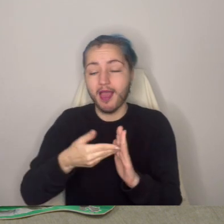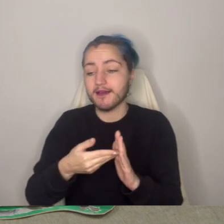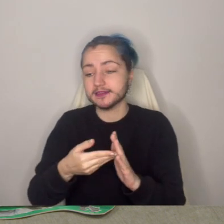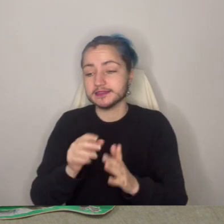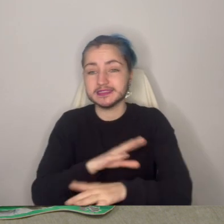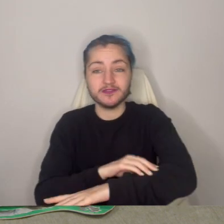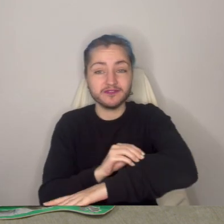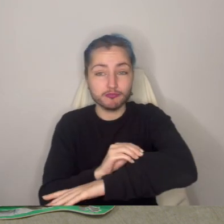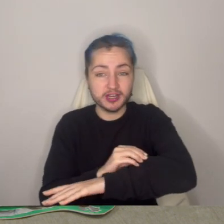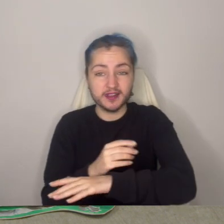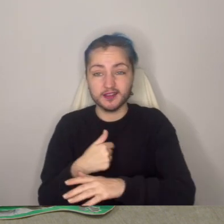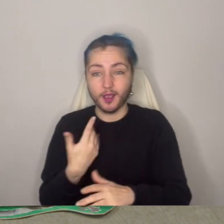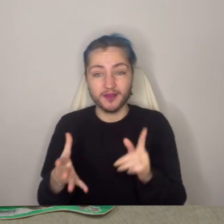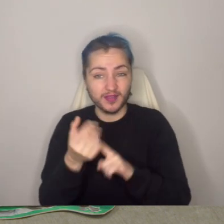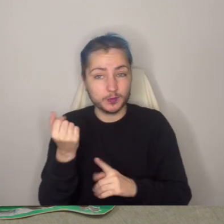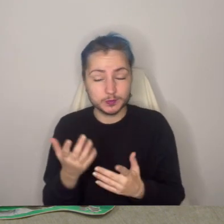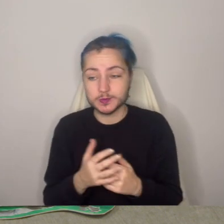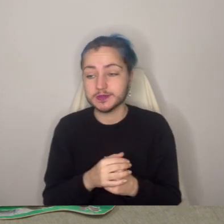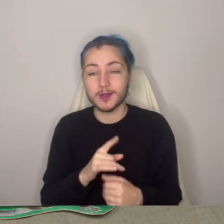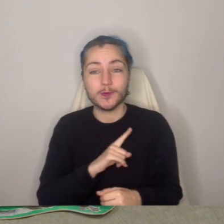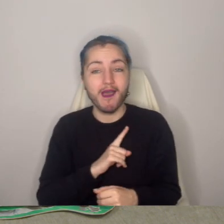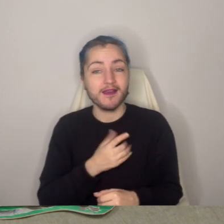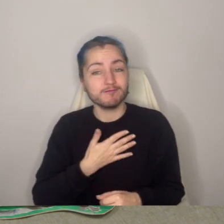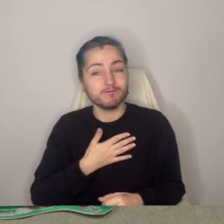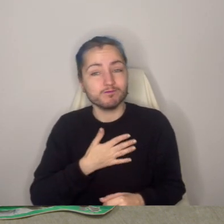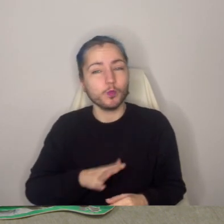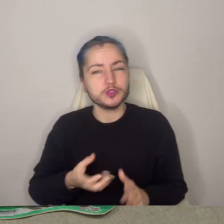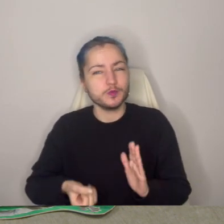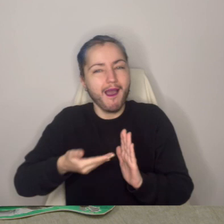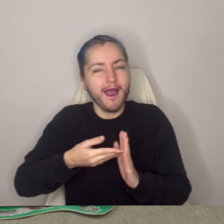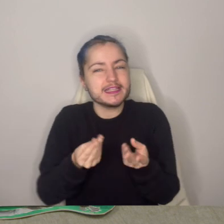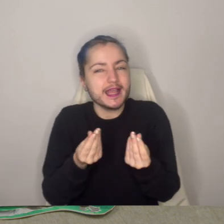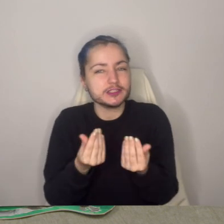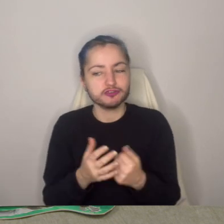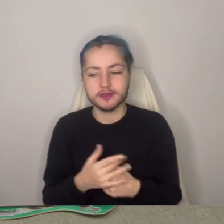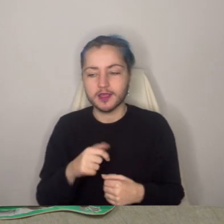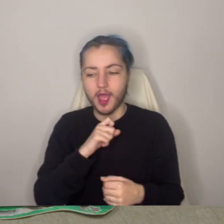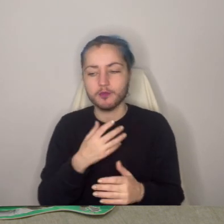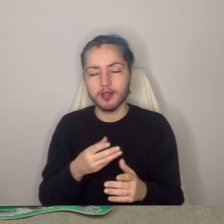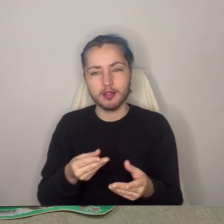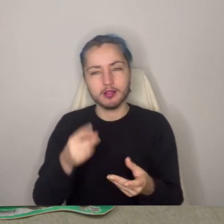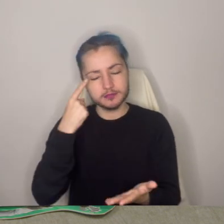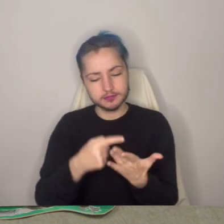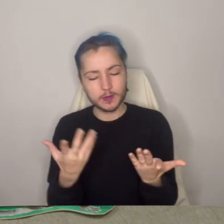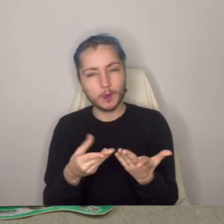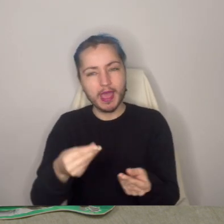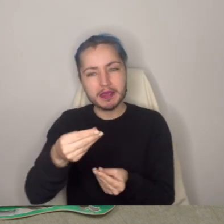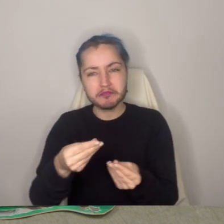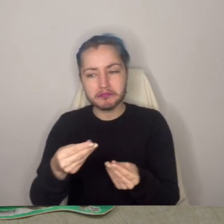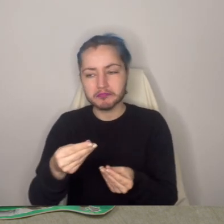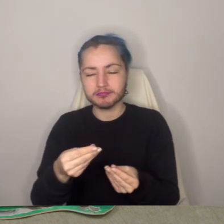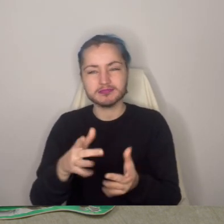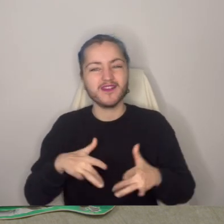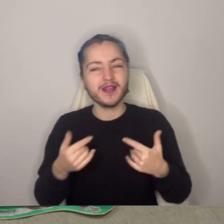some fabric I found, because again we want to get that texture. So I'm just going to lay that somewhere to create more of an abstract